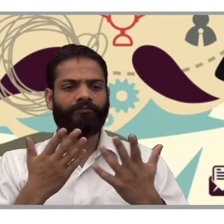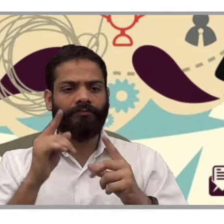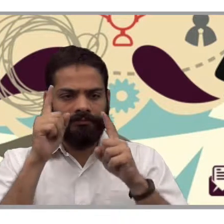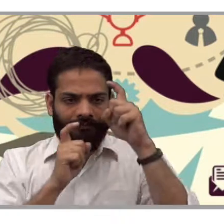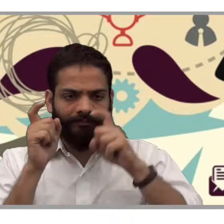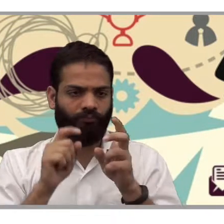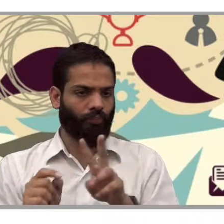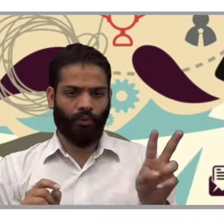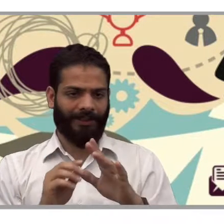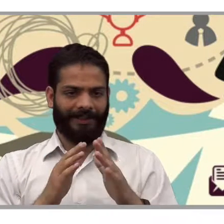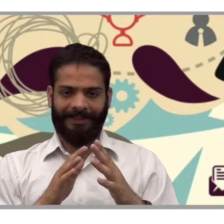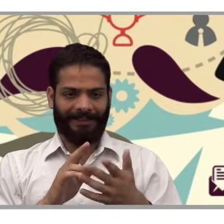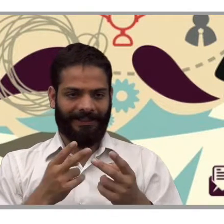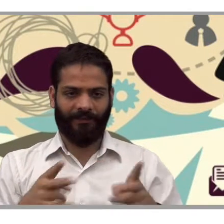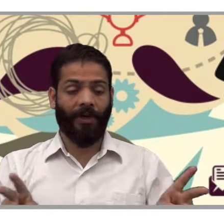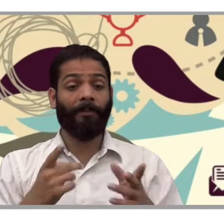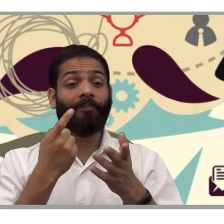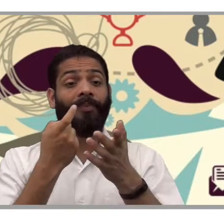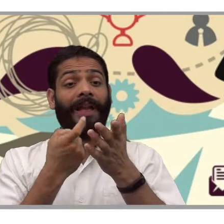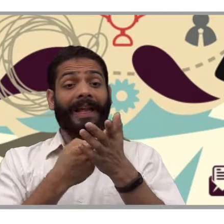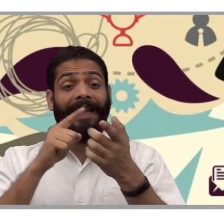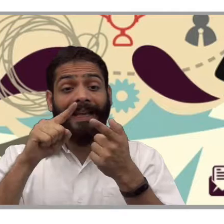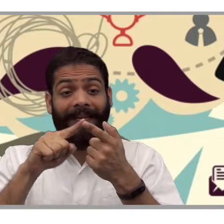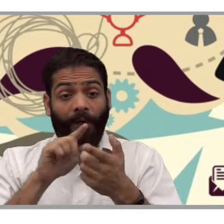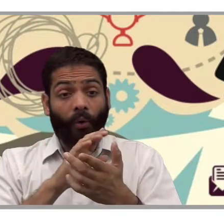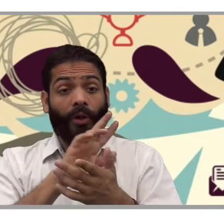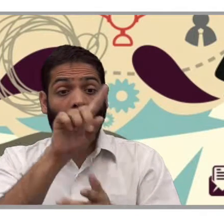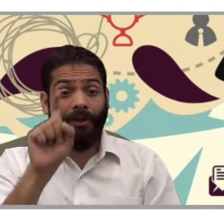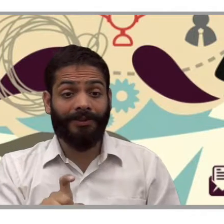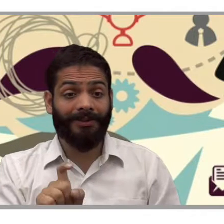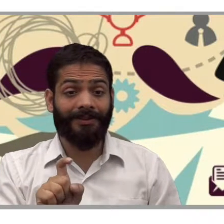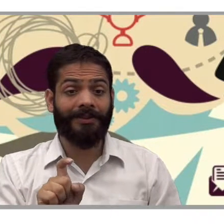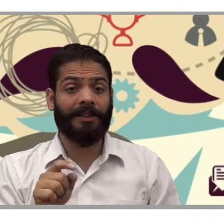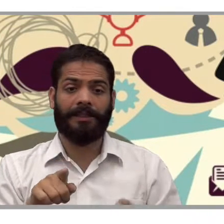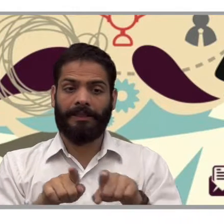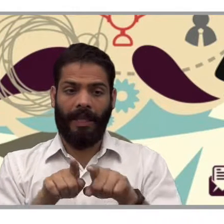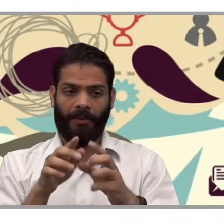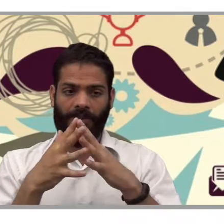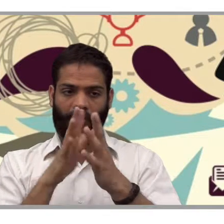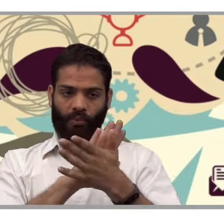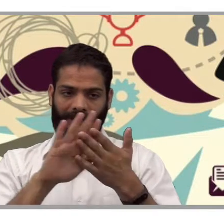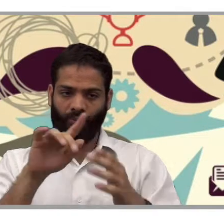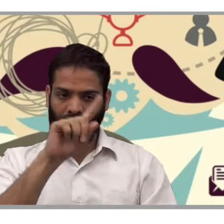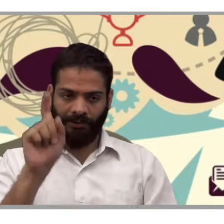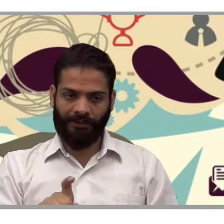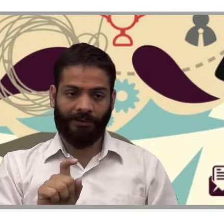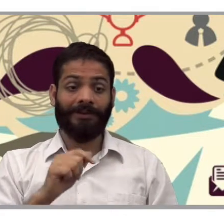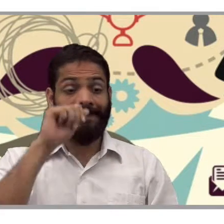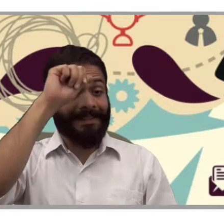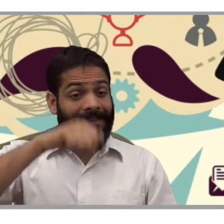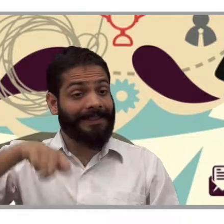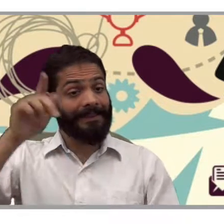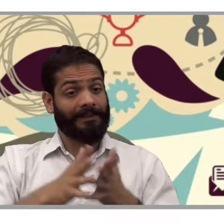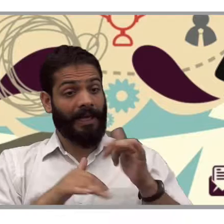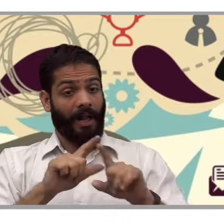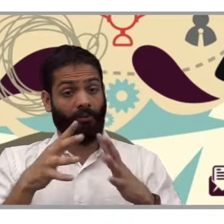diurnal when, which differs from the other WH question in its manual